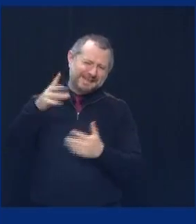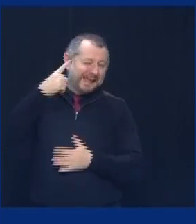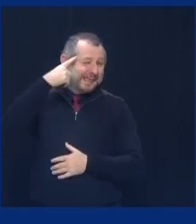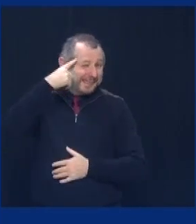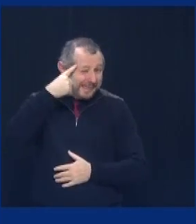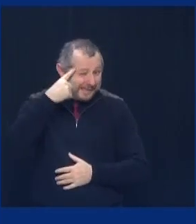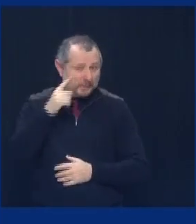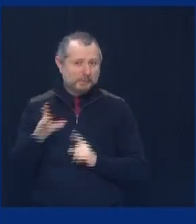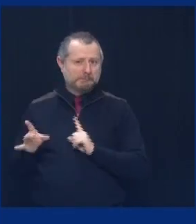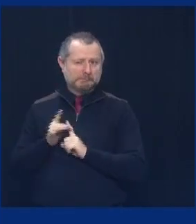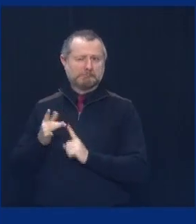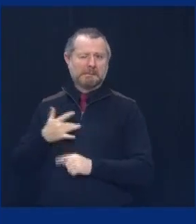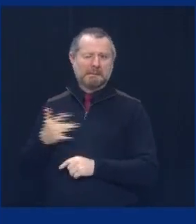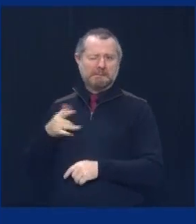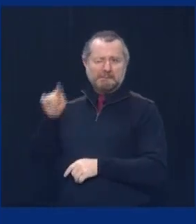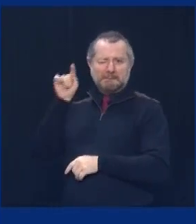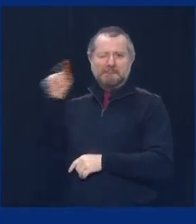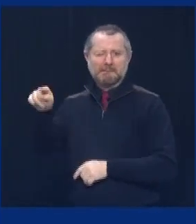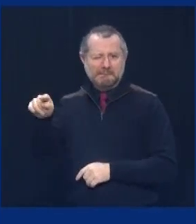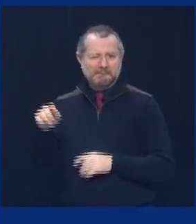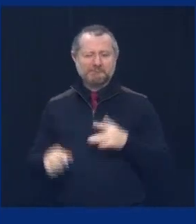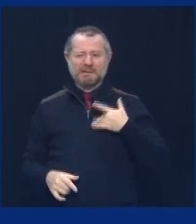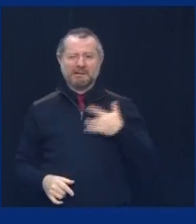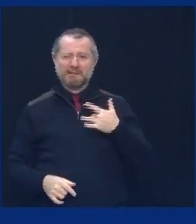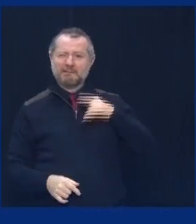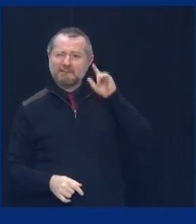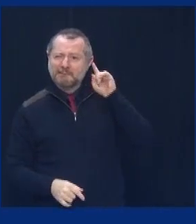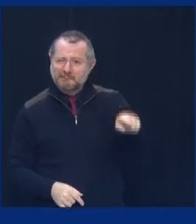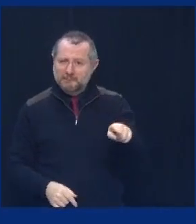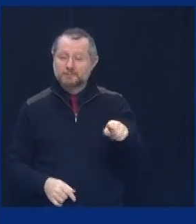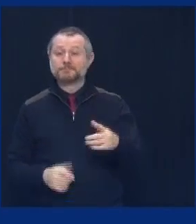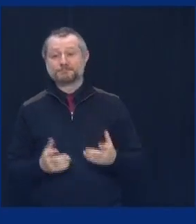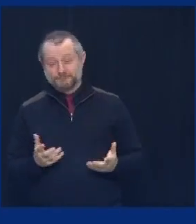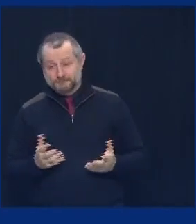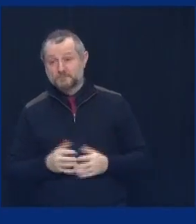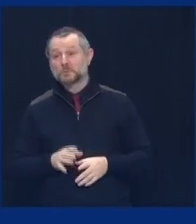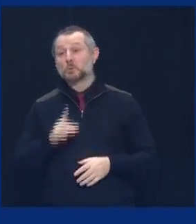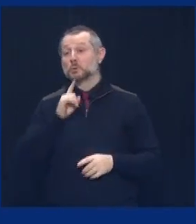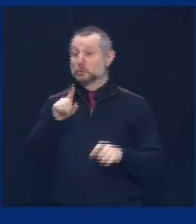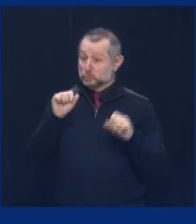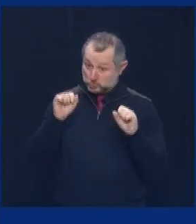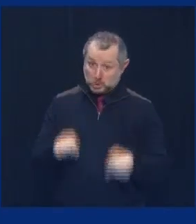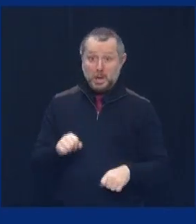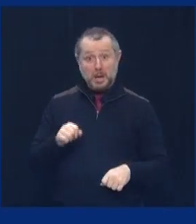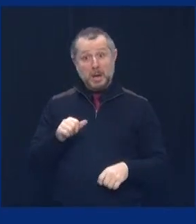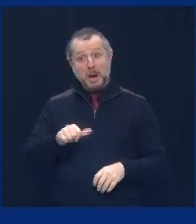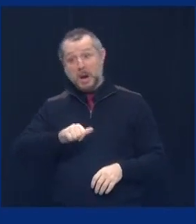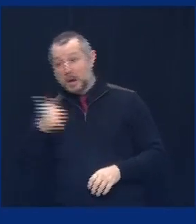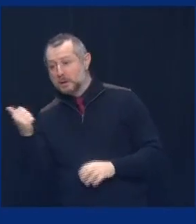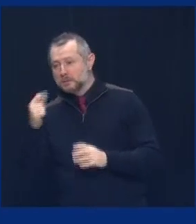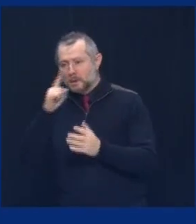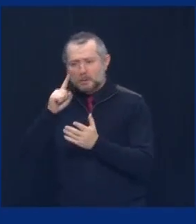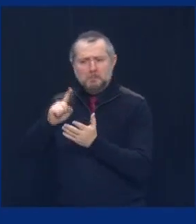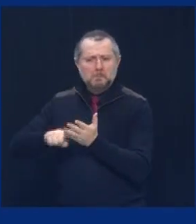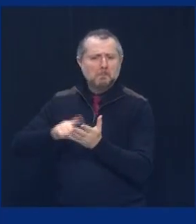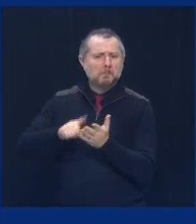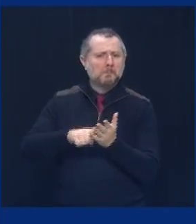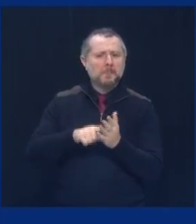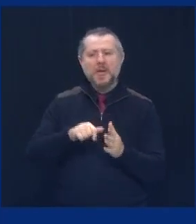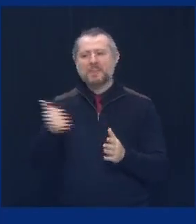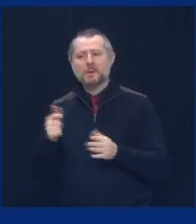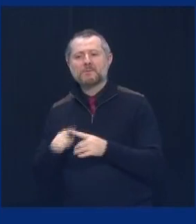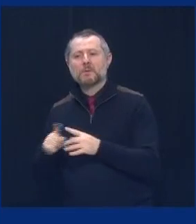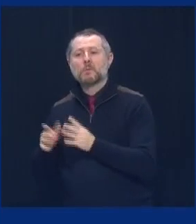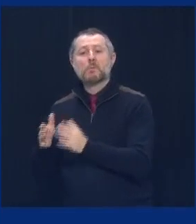from. It can be supplemented with other data that the contact tracers have. In other words,